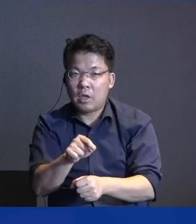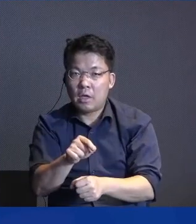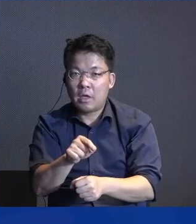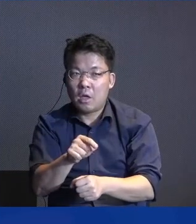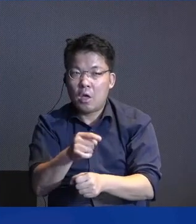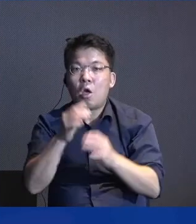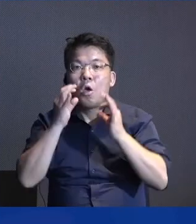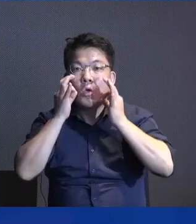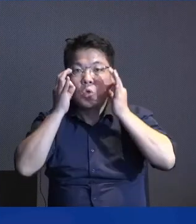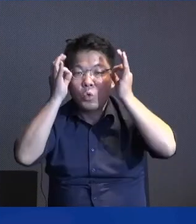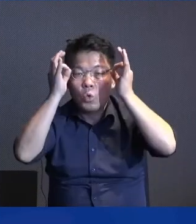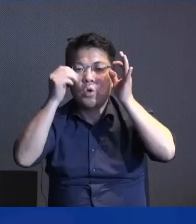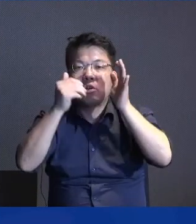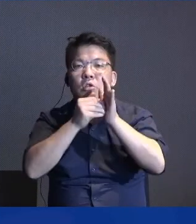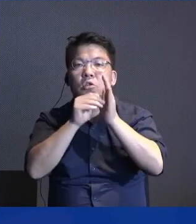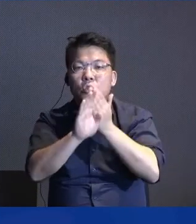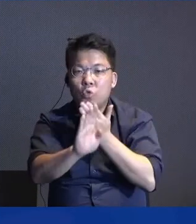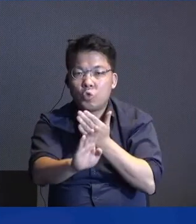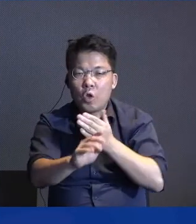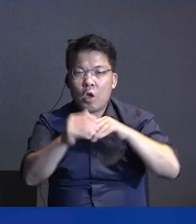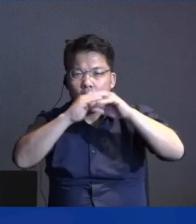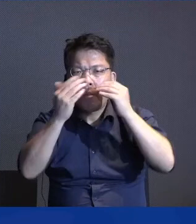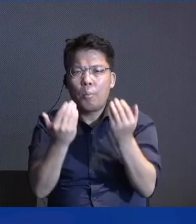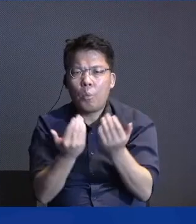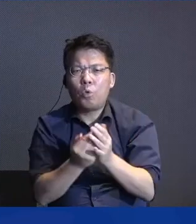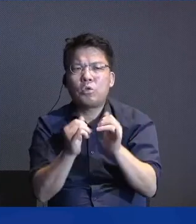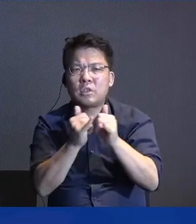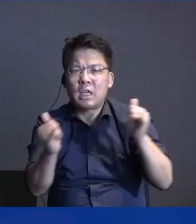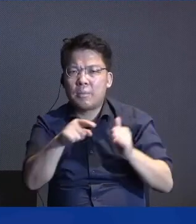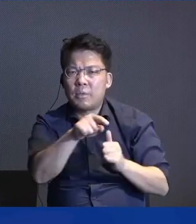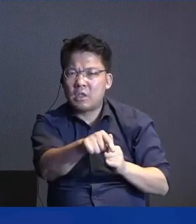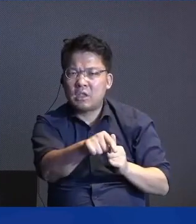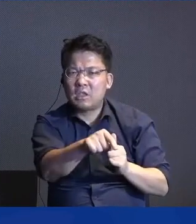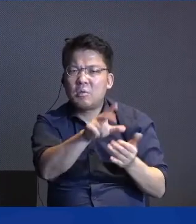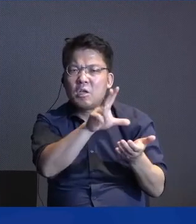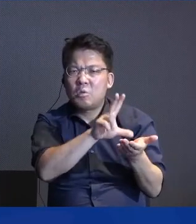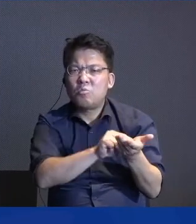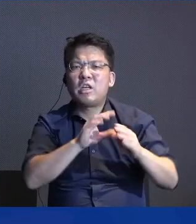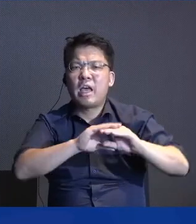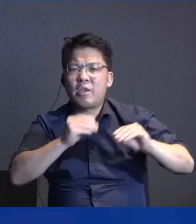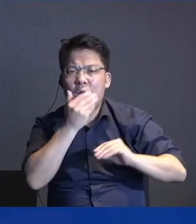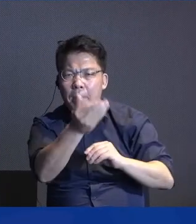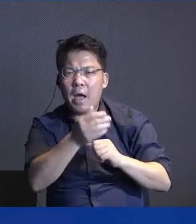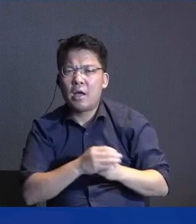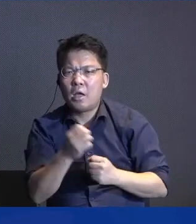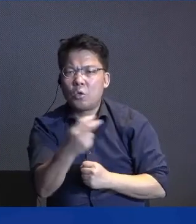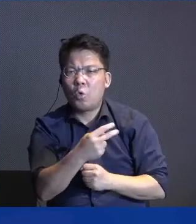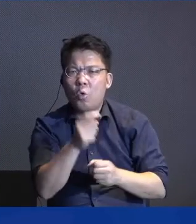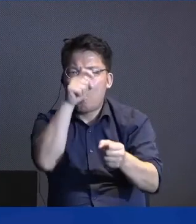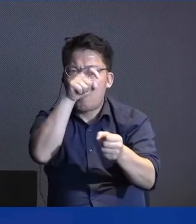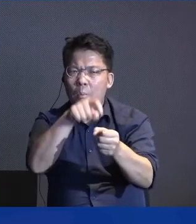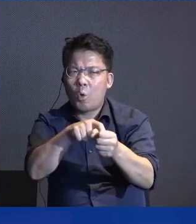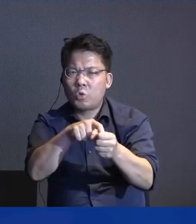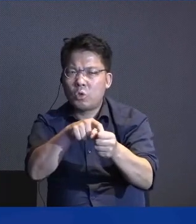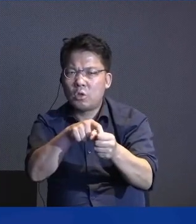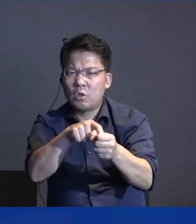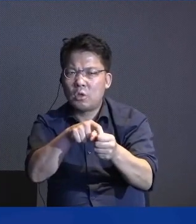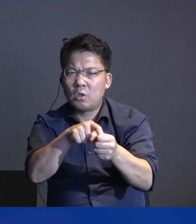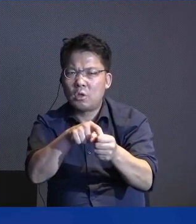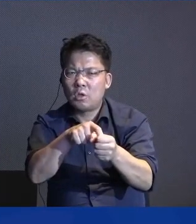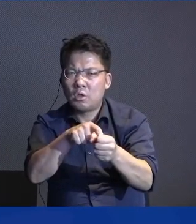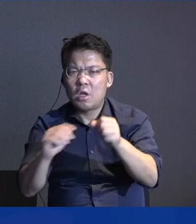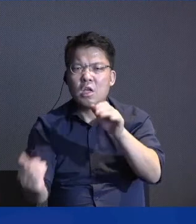collaborate to achieve that goal. Also, I think